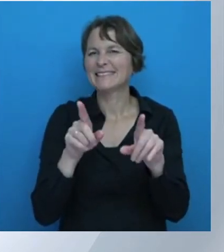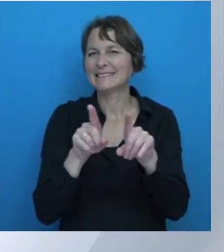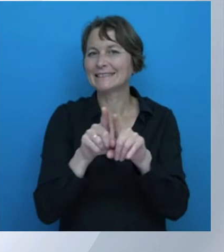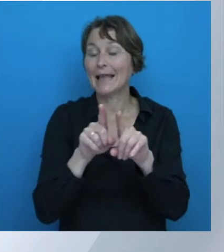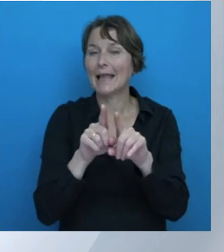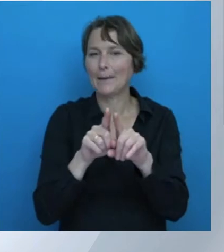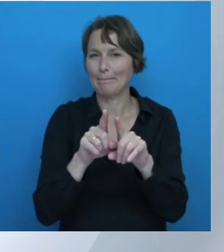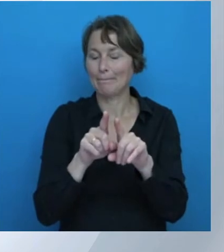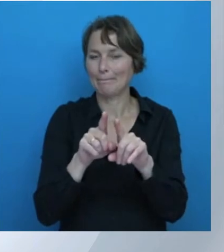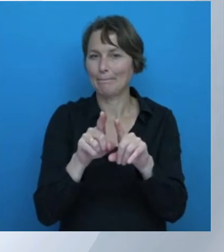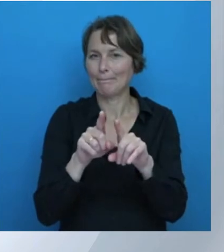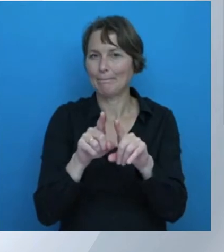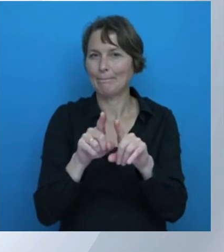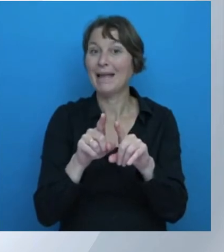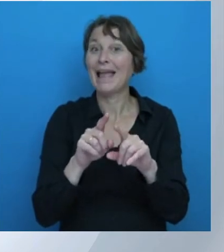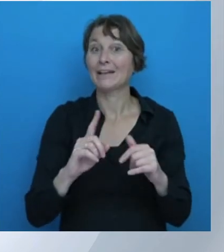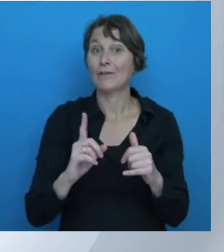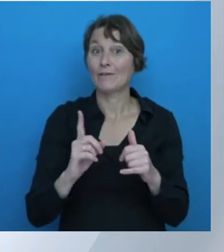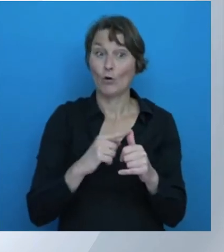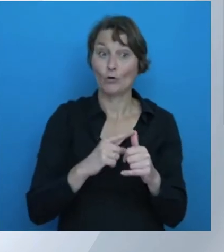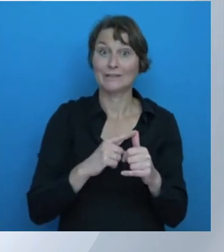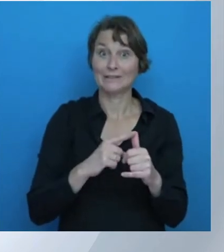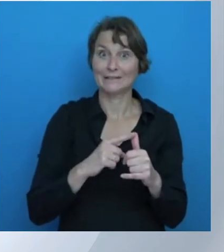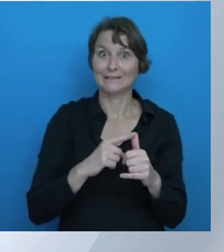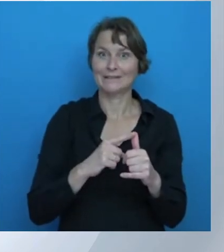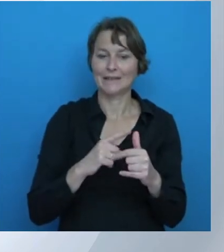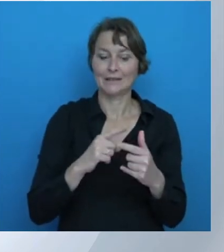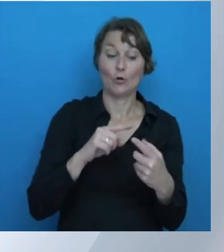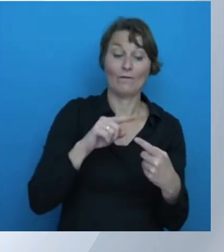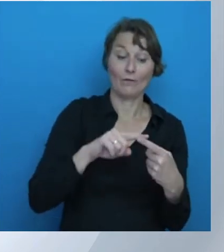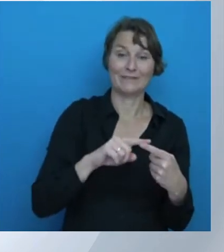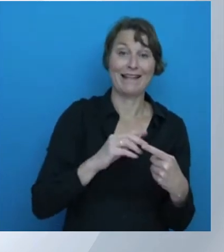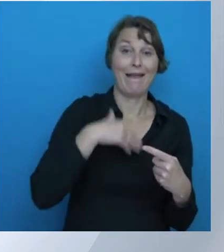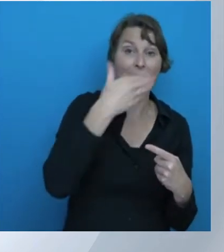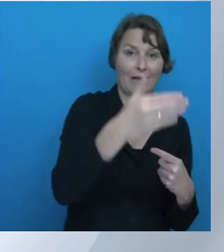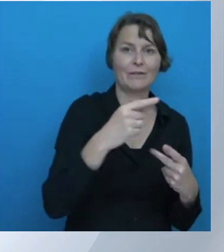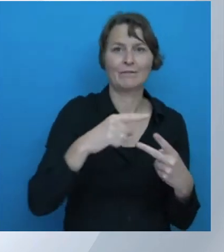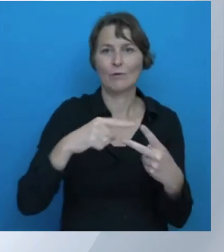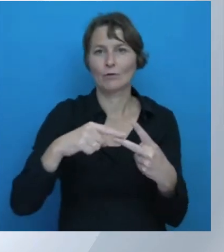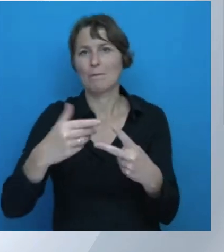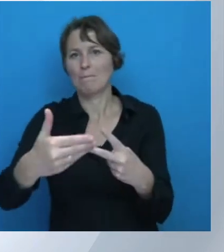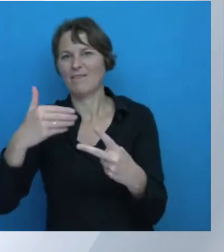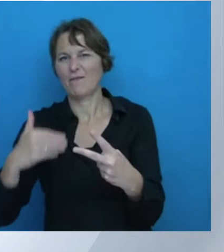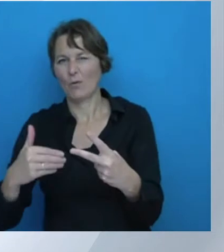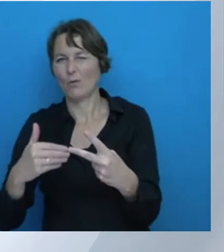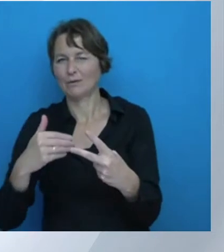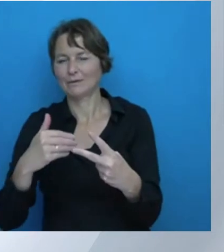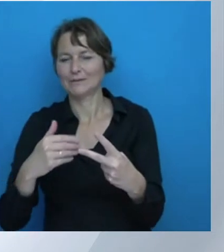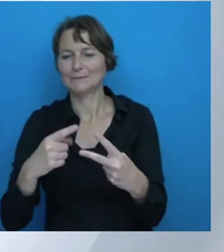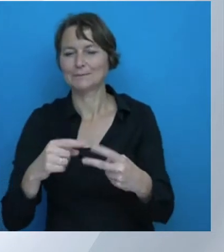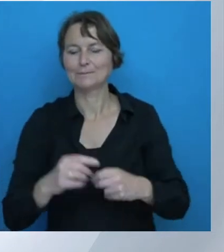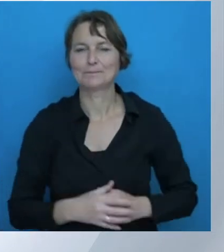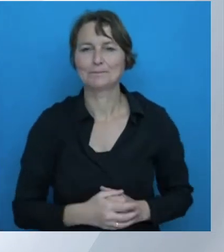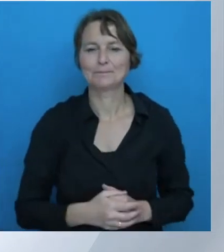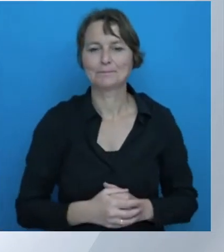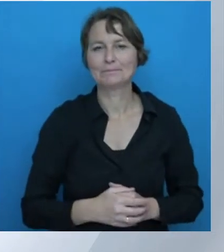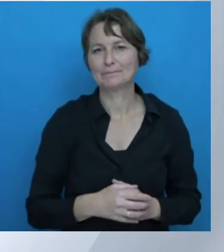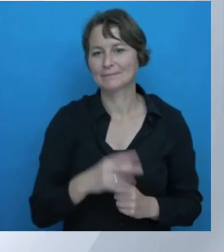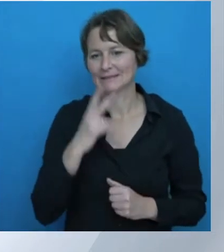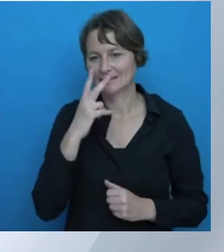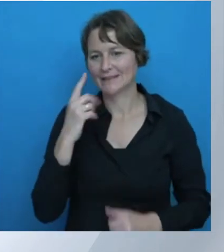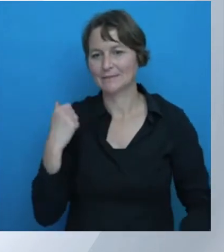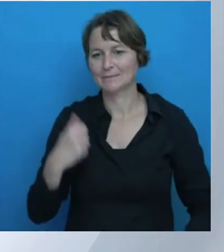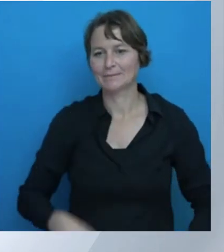journey, except we're going to do it at the beginning of our DevOps journey. So we're going to go there. I'm coming out of PowerPoint,